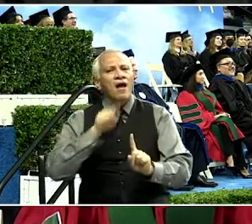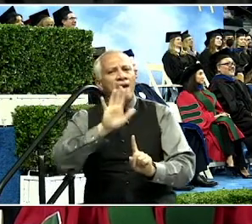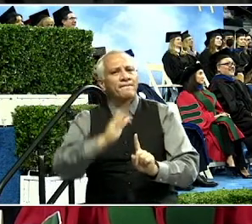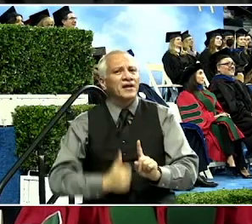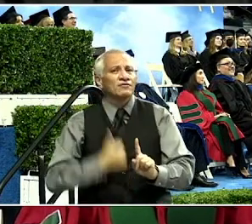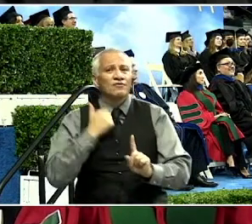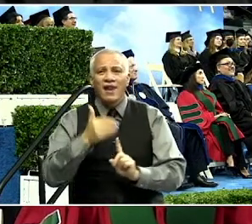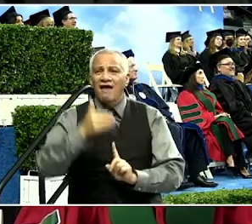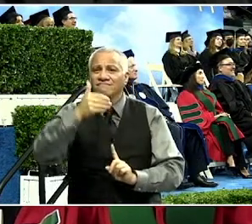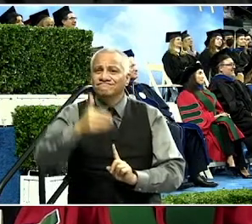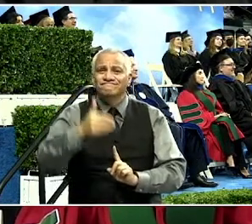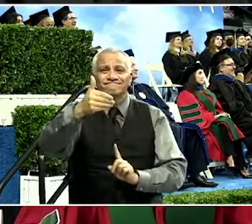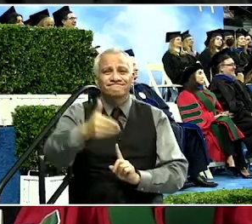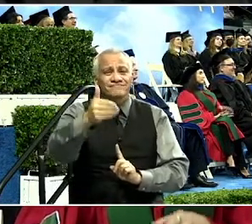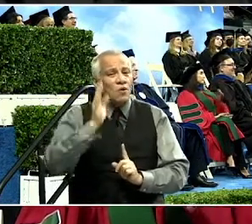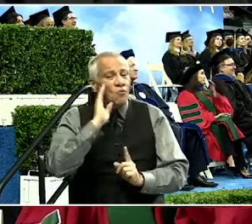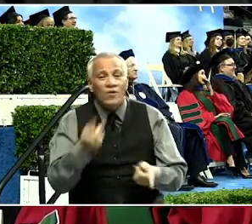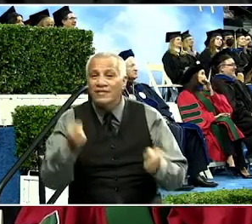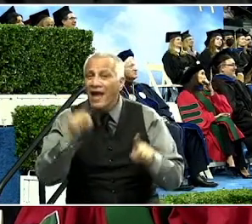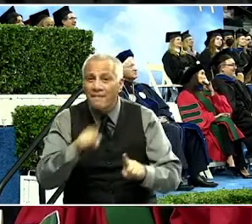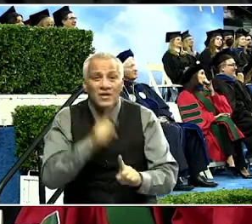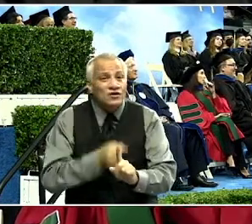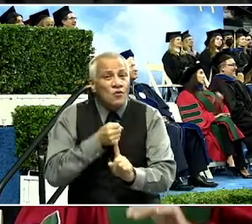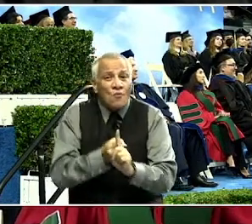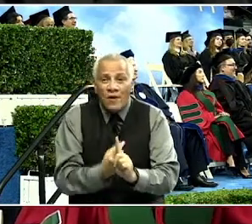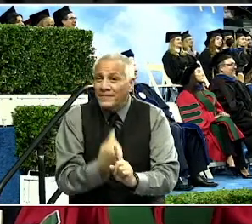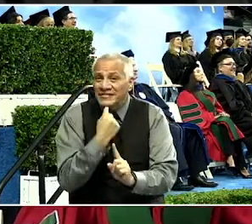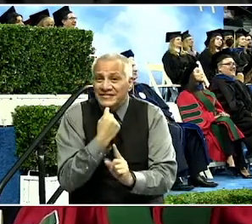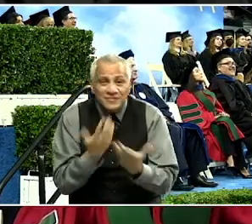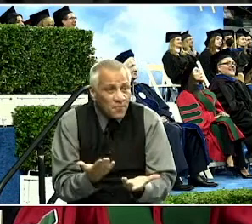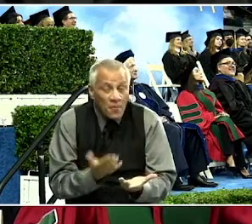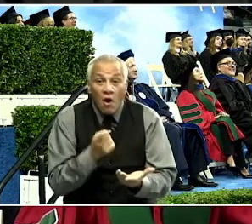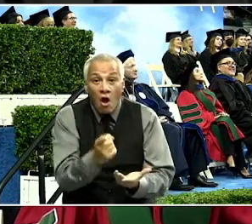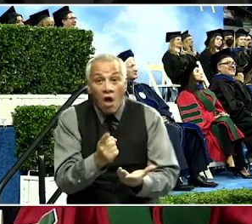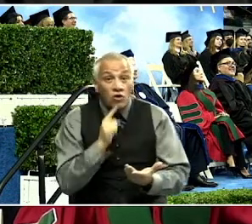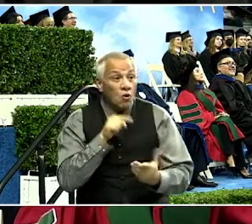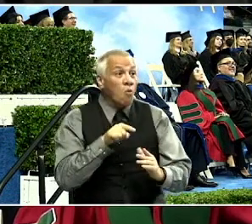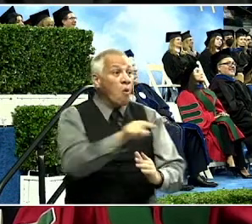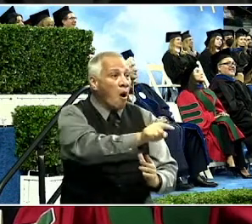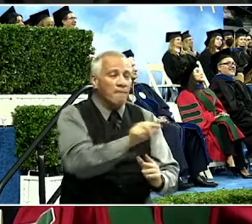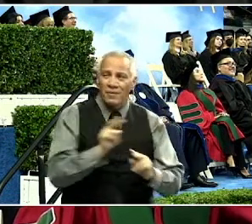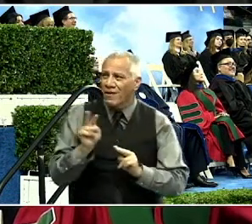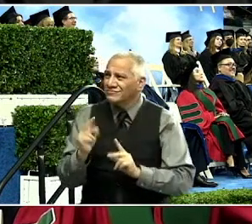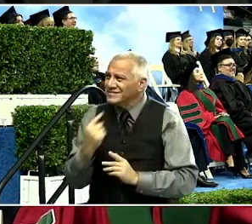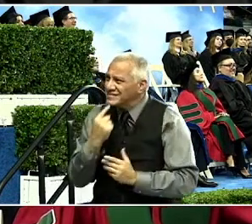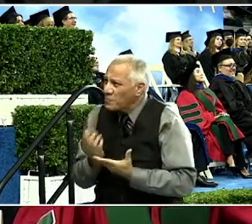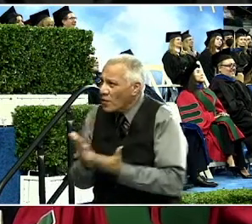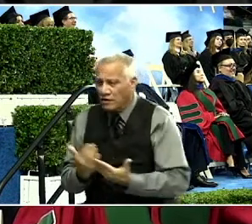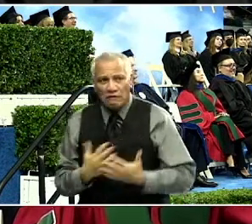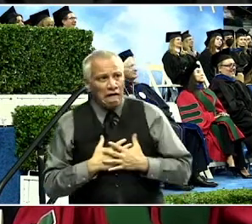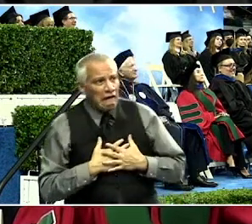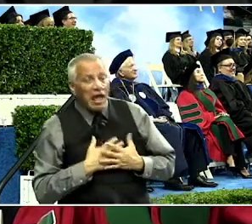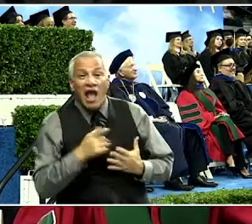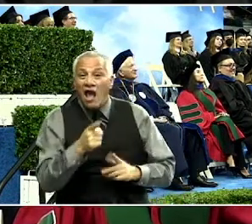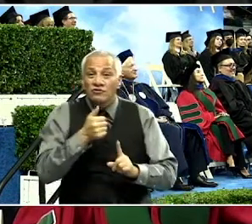in your life moving forward. You will be disappointed, you will disappoint others, you will disappoint yourself.